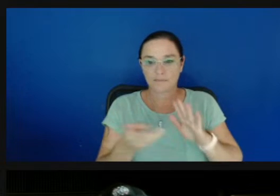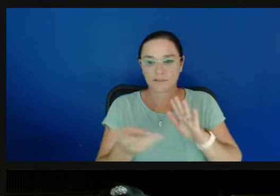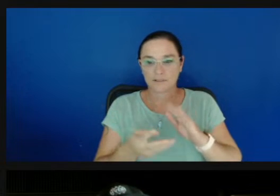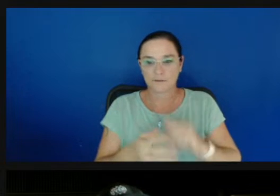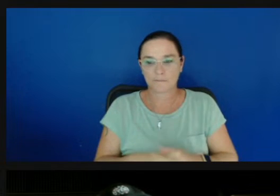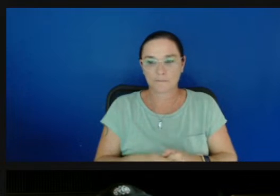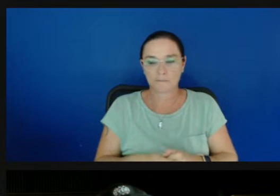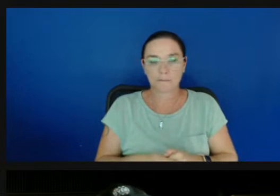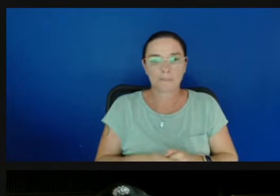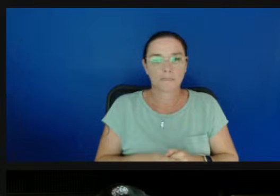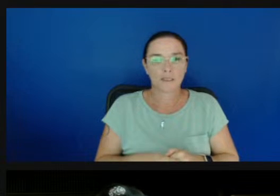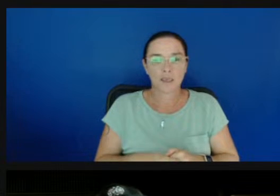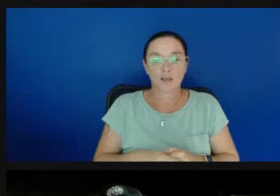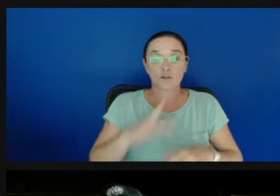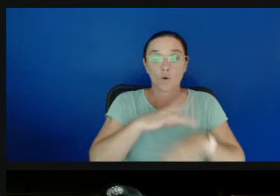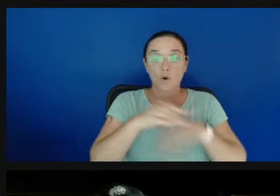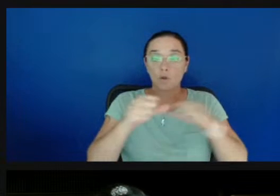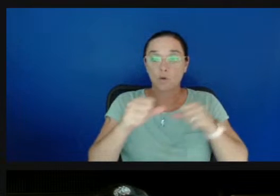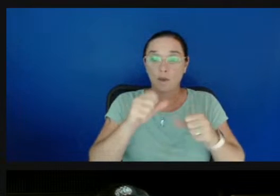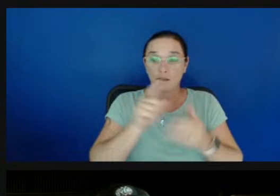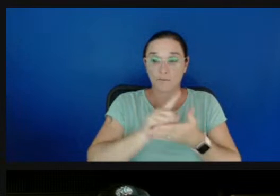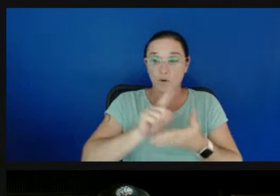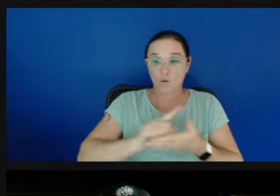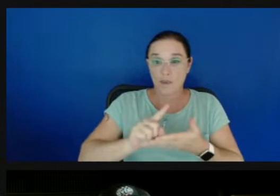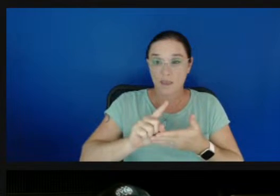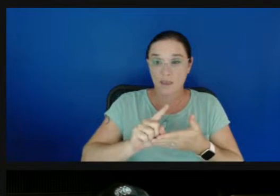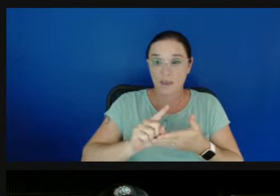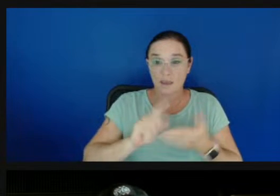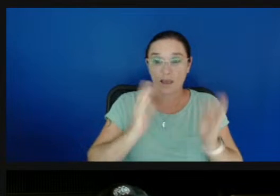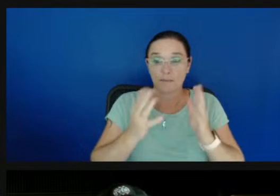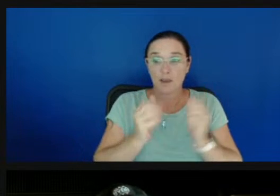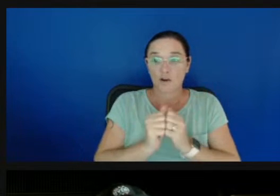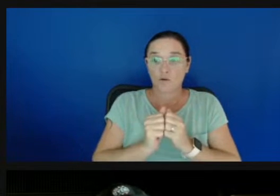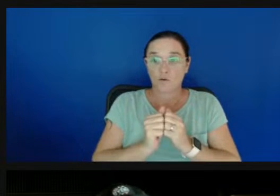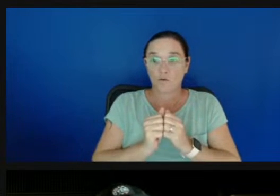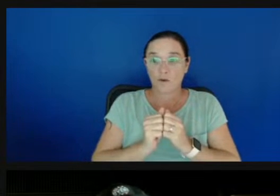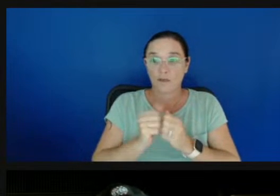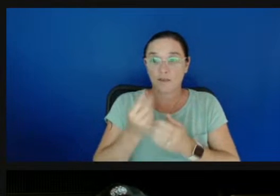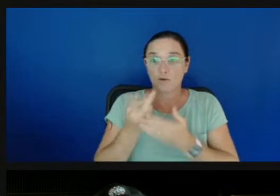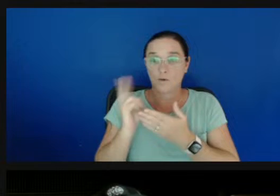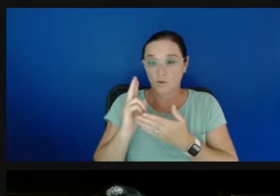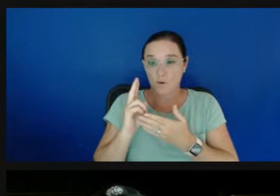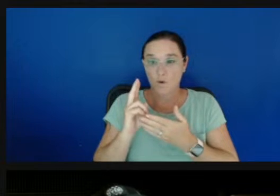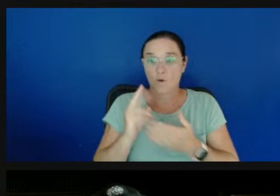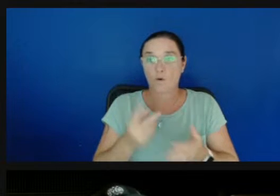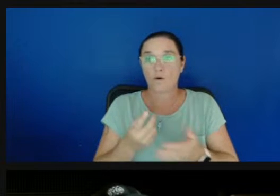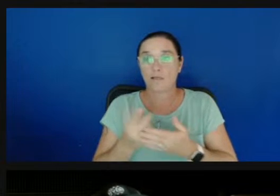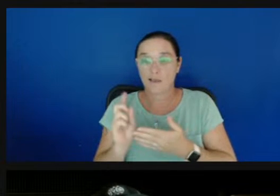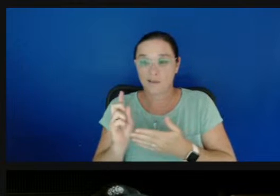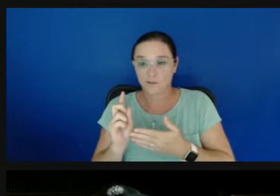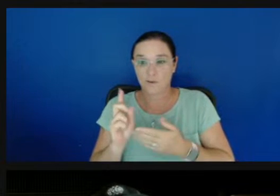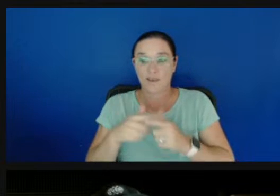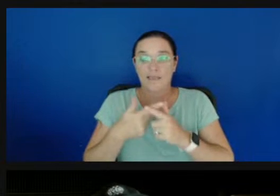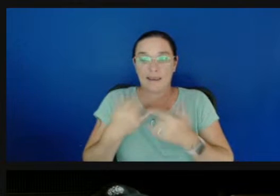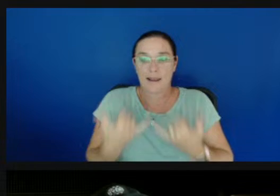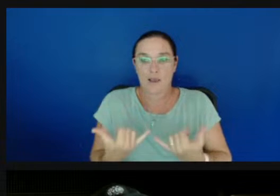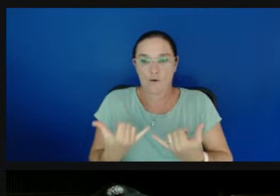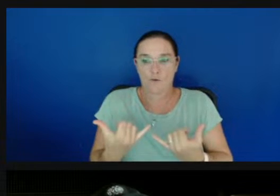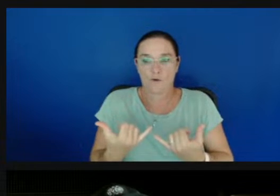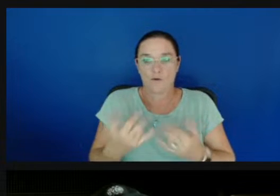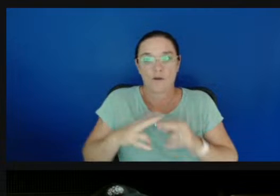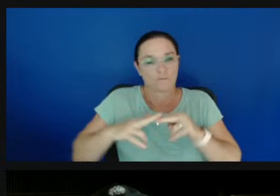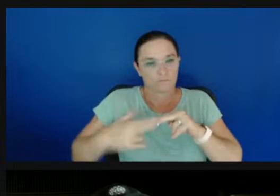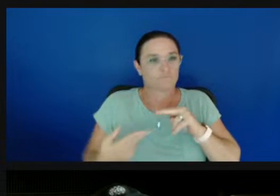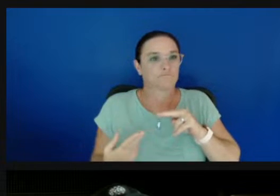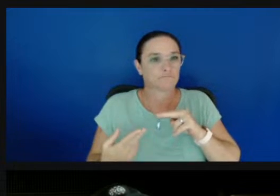earthquakes per week now, there's 2 weeks ago, there's last week, and here's this week coming in quite a bit lower, more close